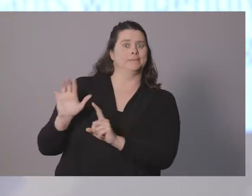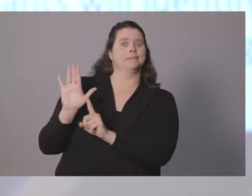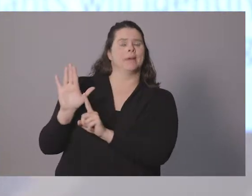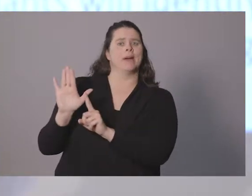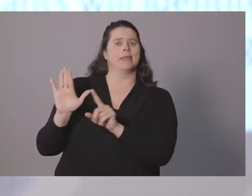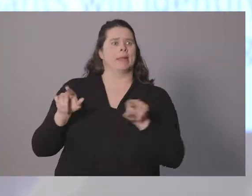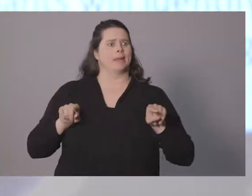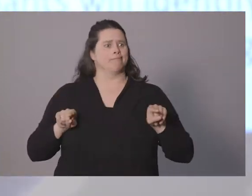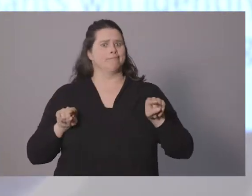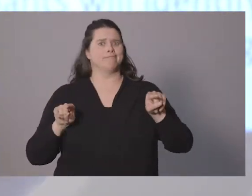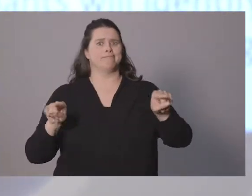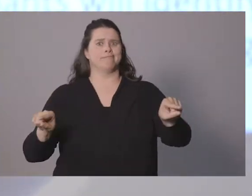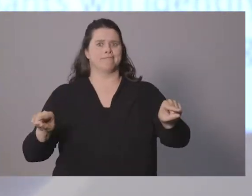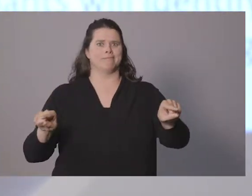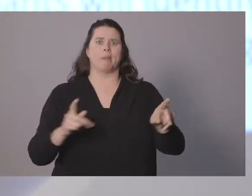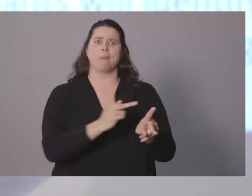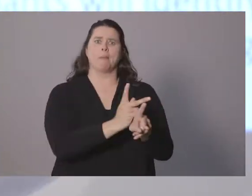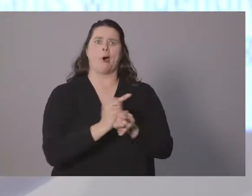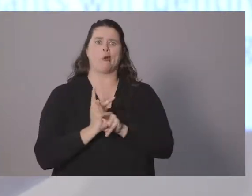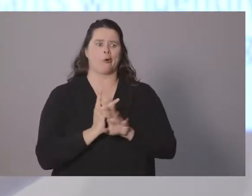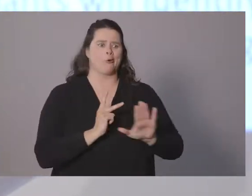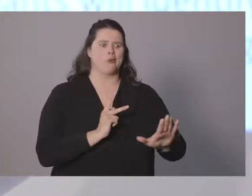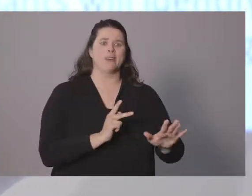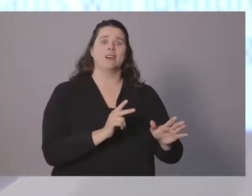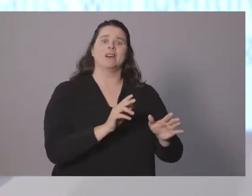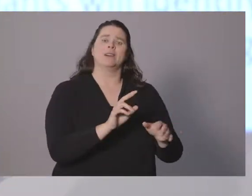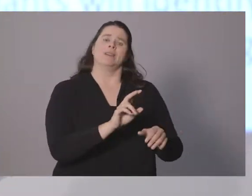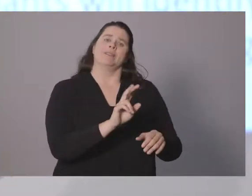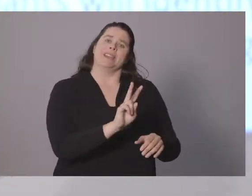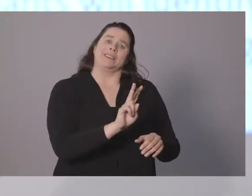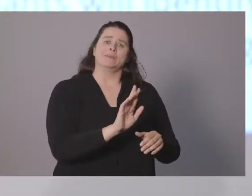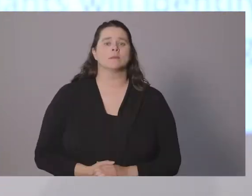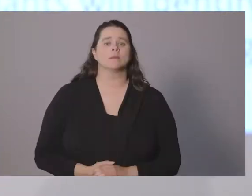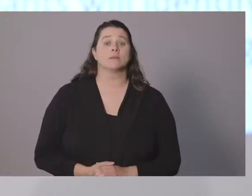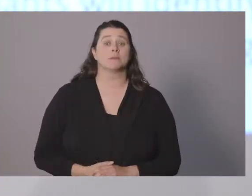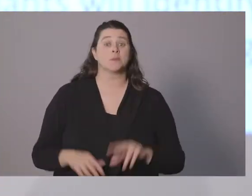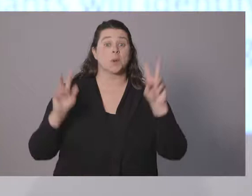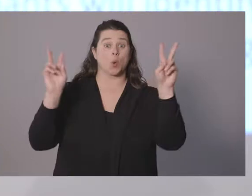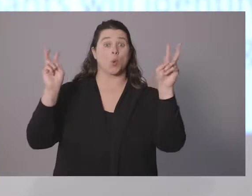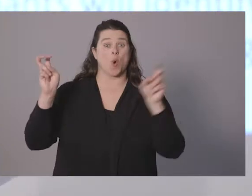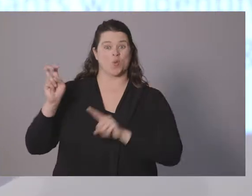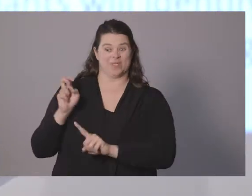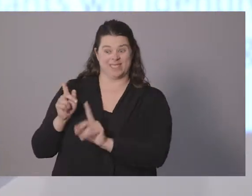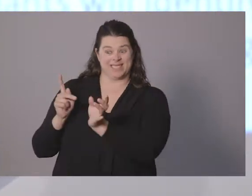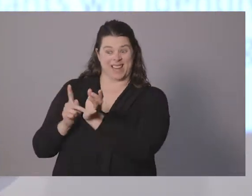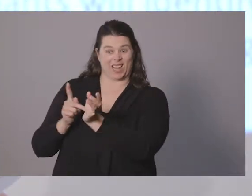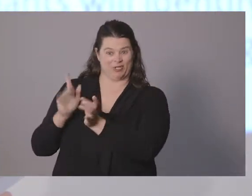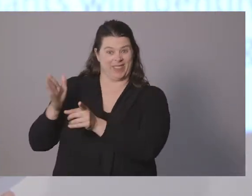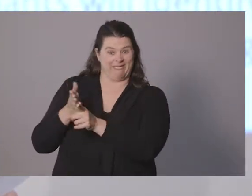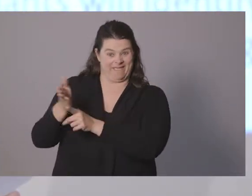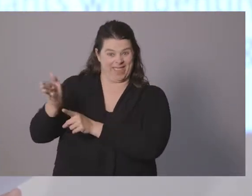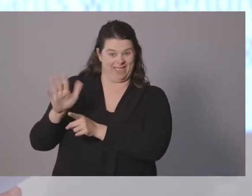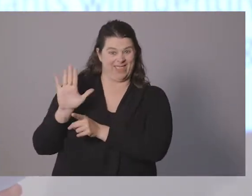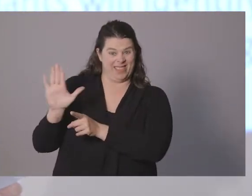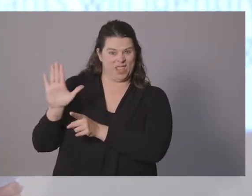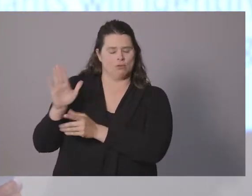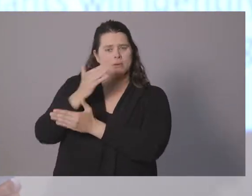Psychiatry's amnesia about the importance of psychic trauma has taken the strange form of a repetition